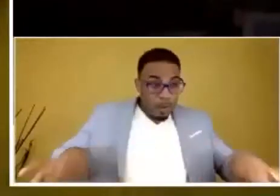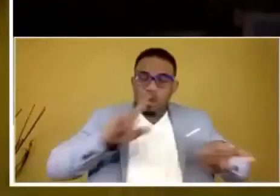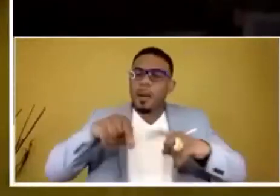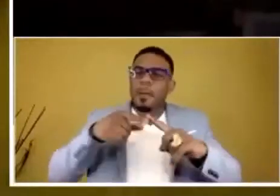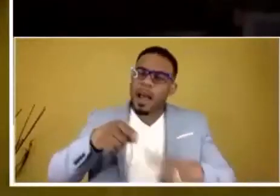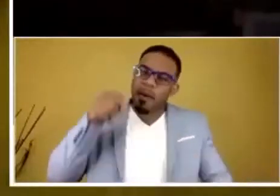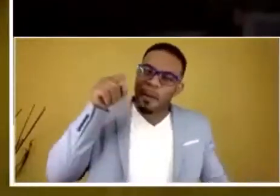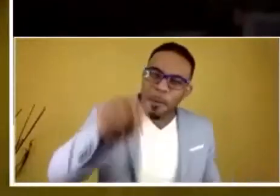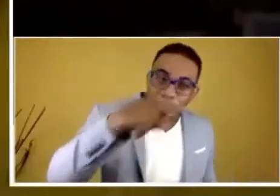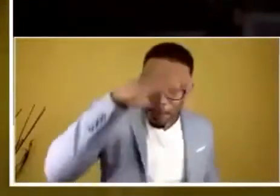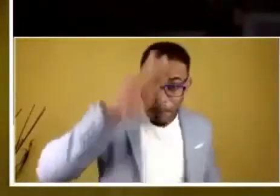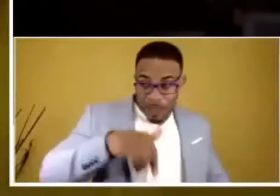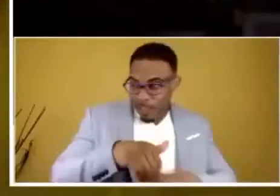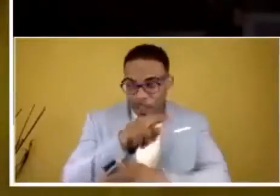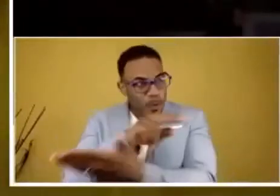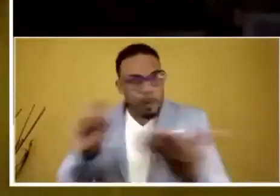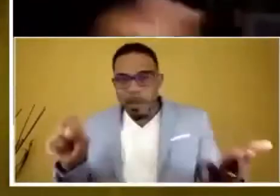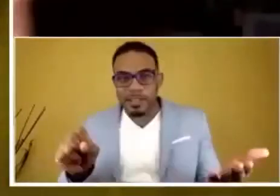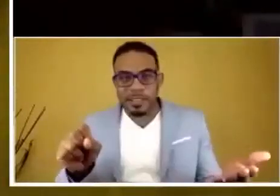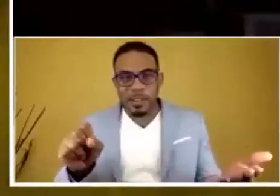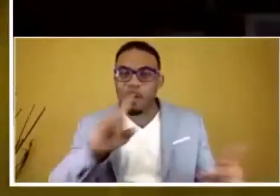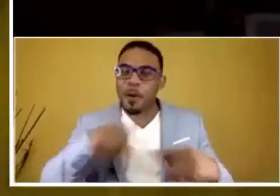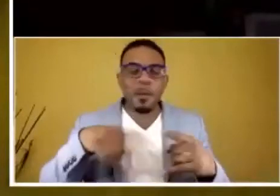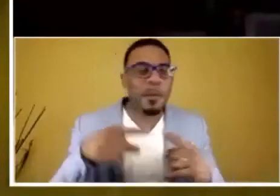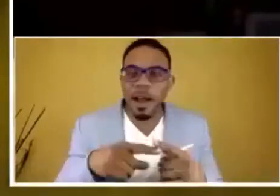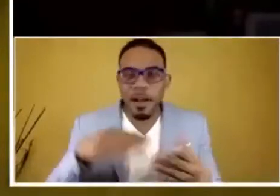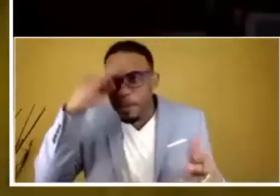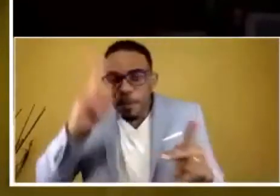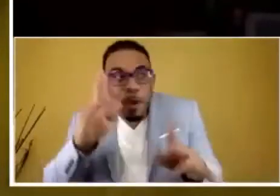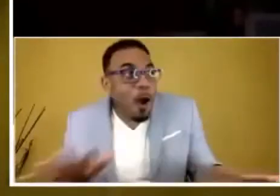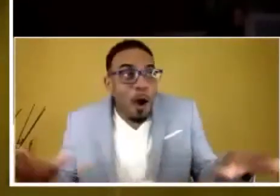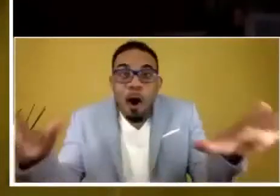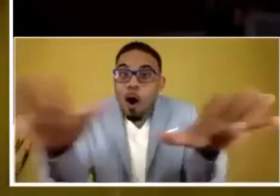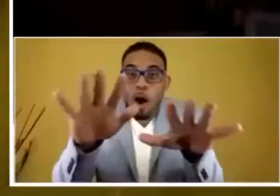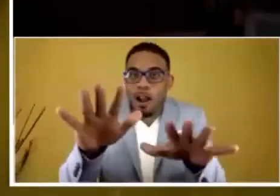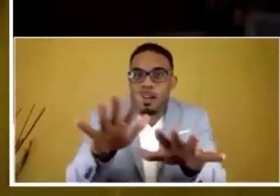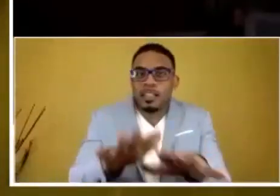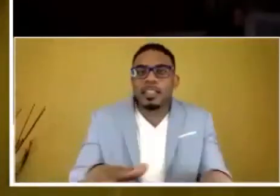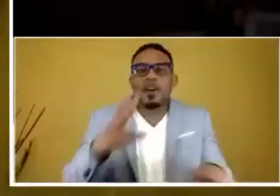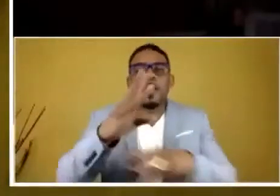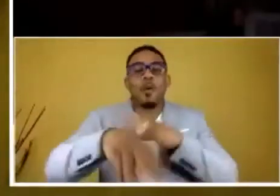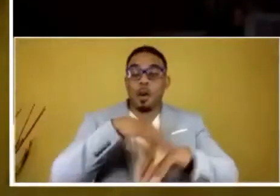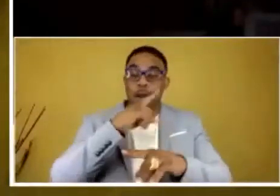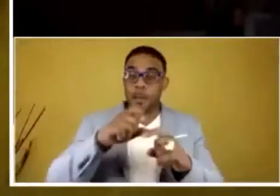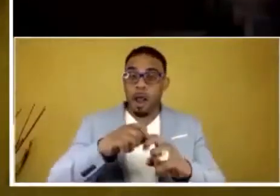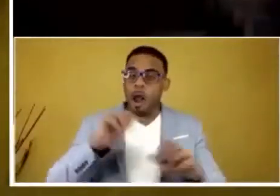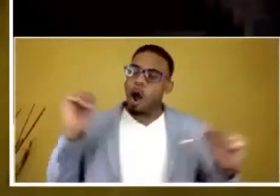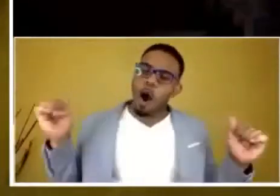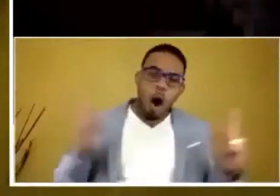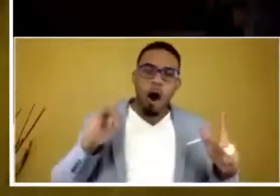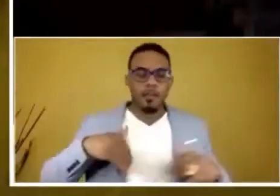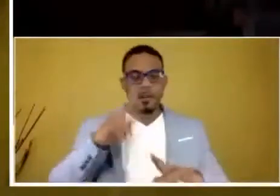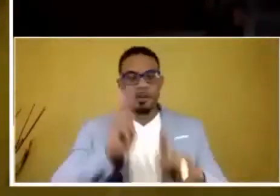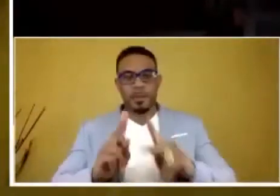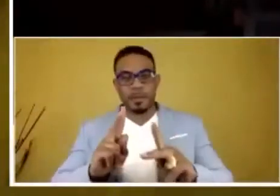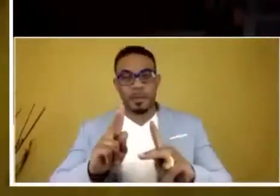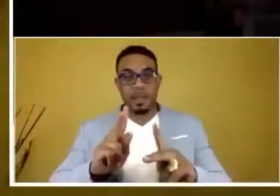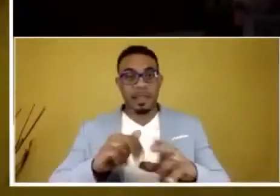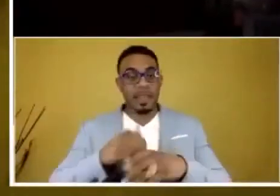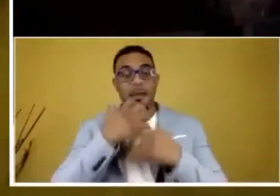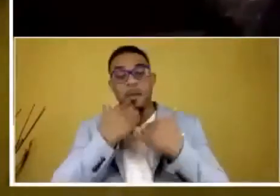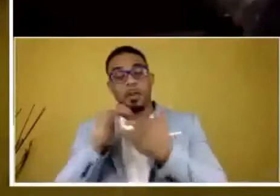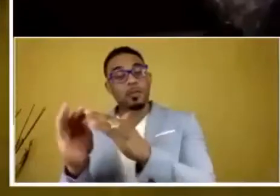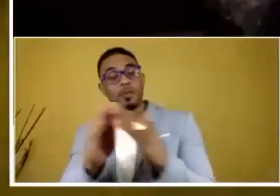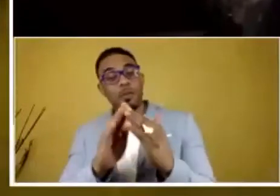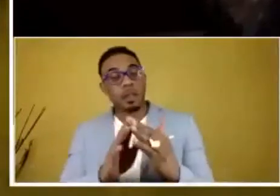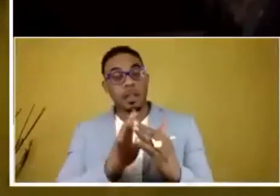Black people here in the United States, we're talking about Black people all across the diaspora, and we're talking about all of our people in beloved community that are